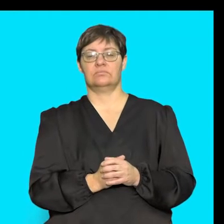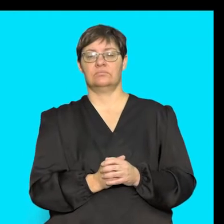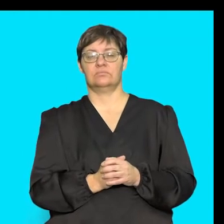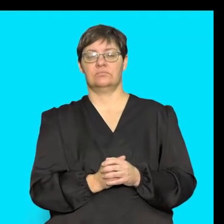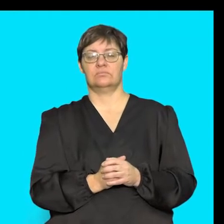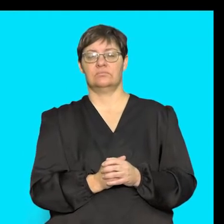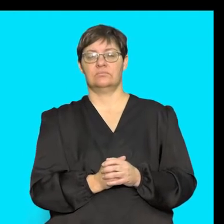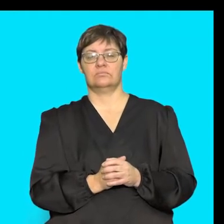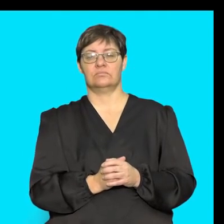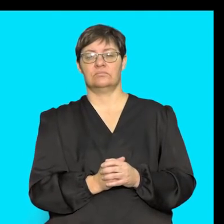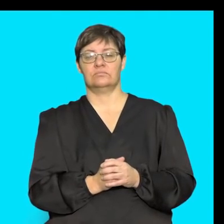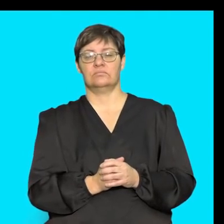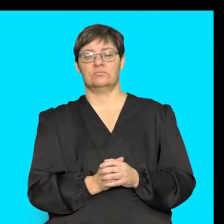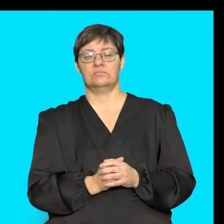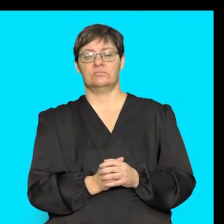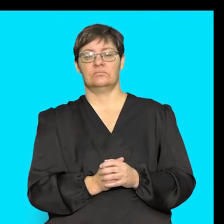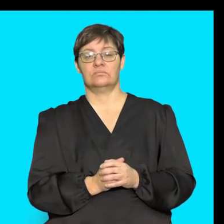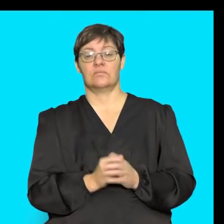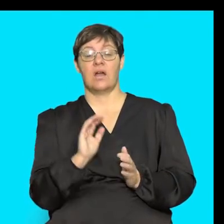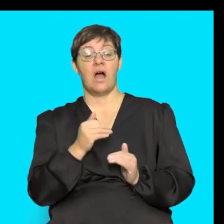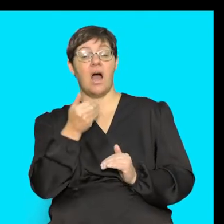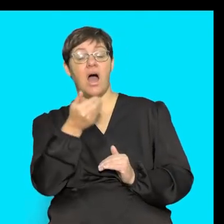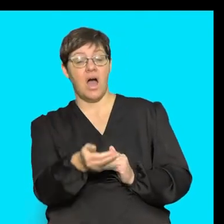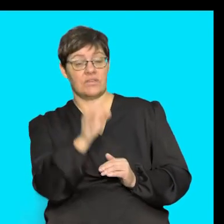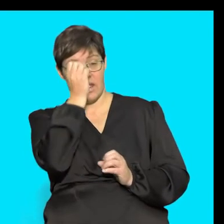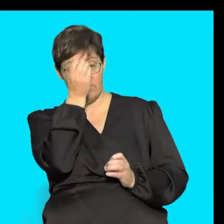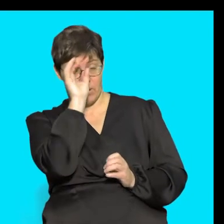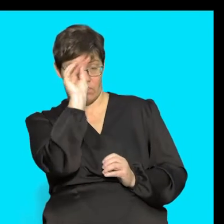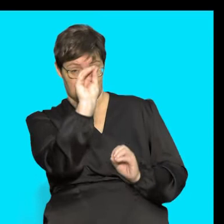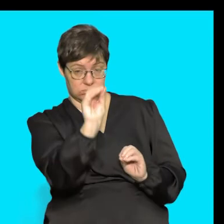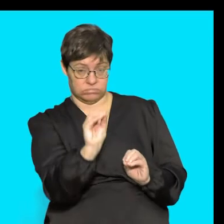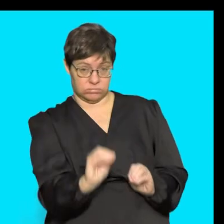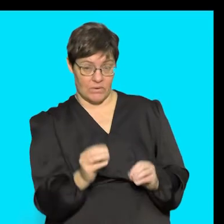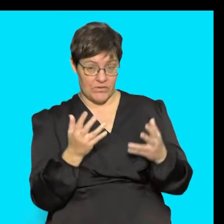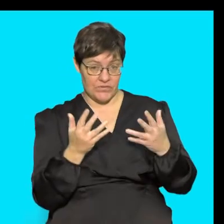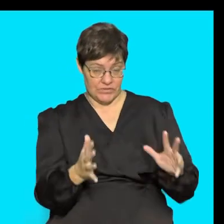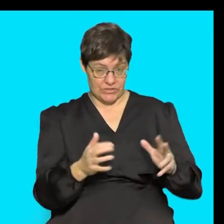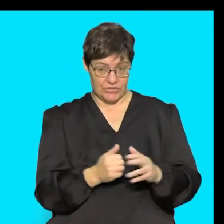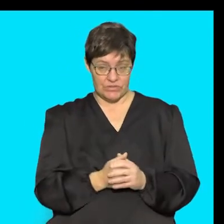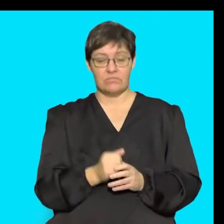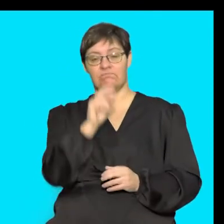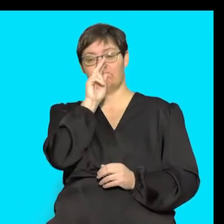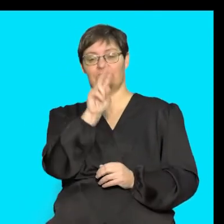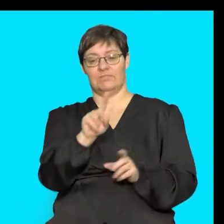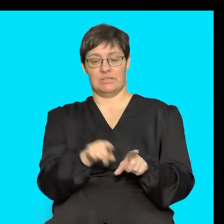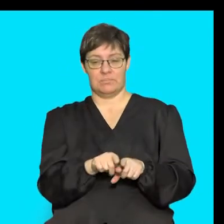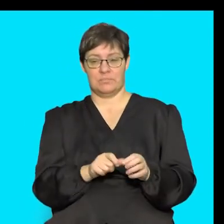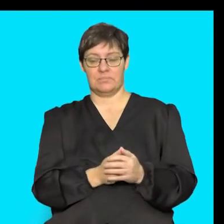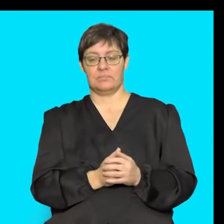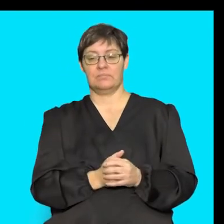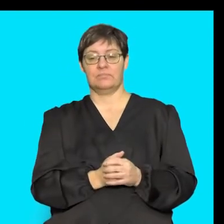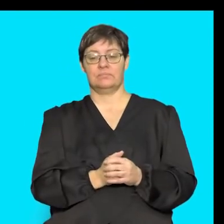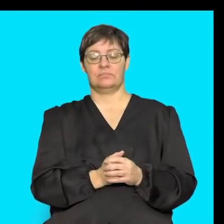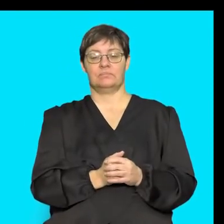now. That's where you must. After entering our data, this is what you must see.